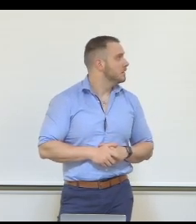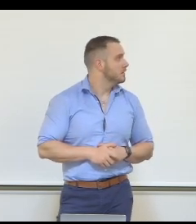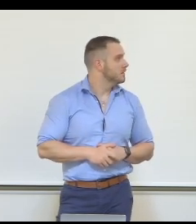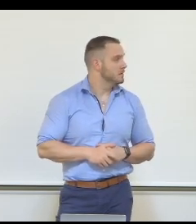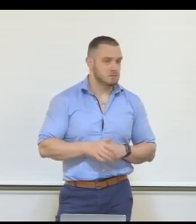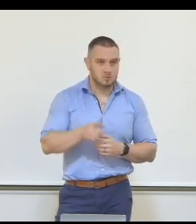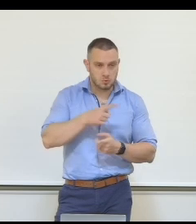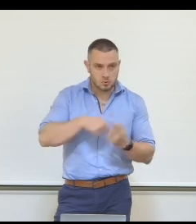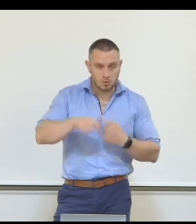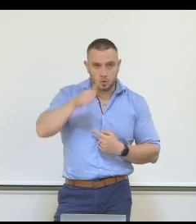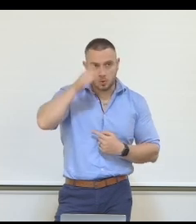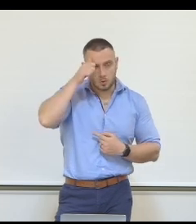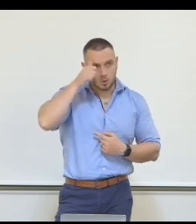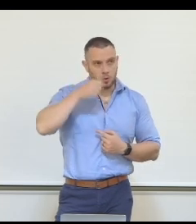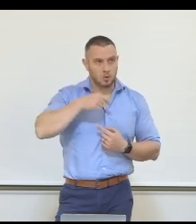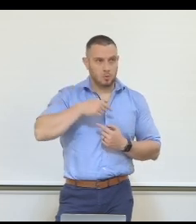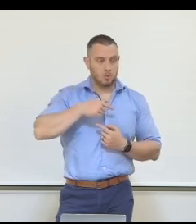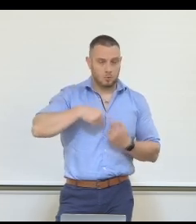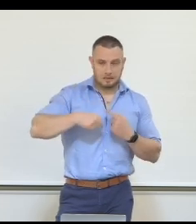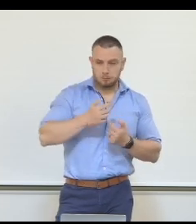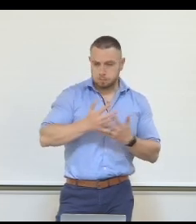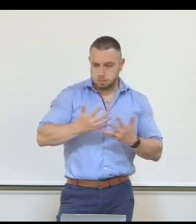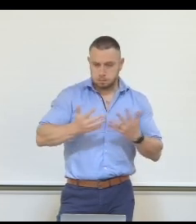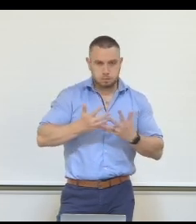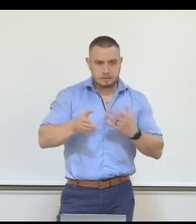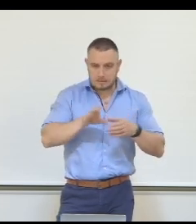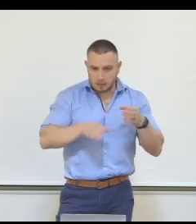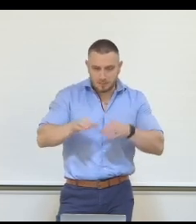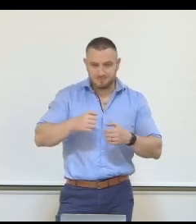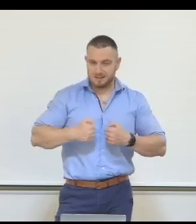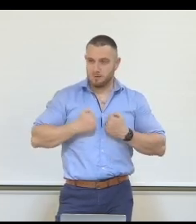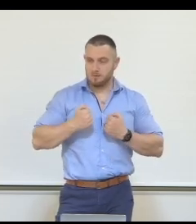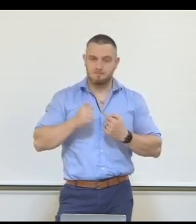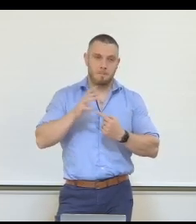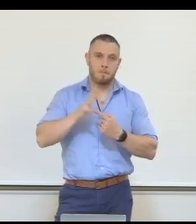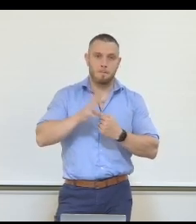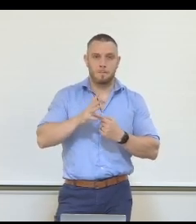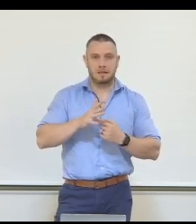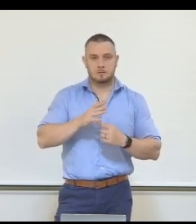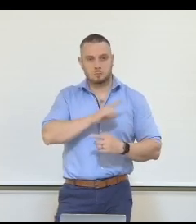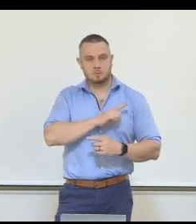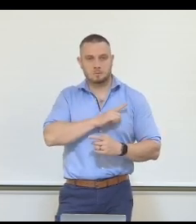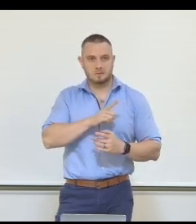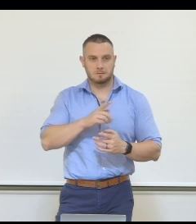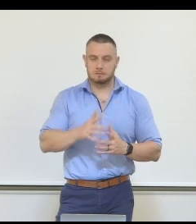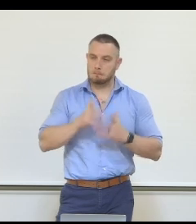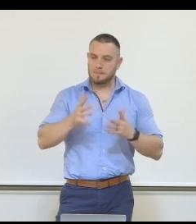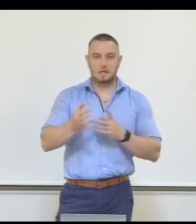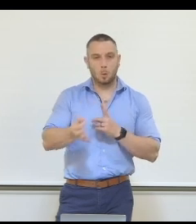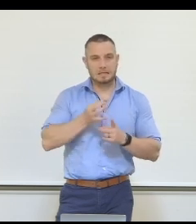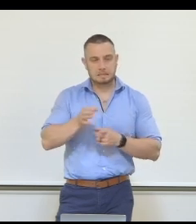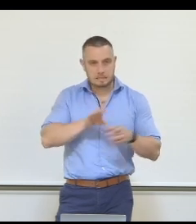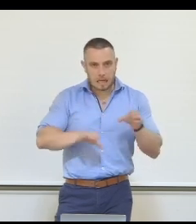that we do a lot of experiments. Our main purpose is to answer these big scientific questions.